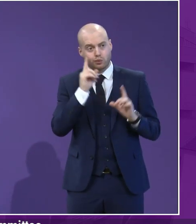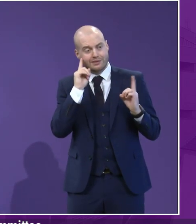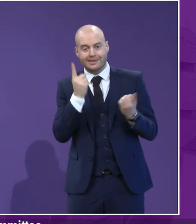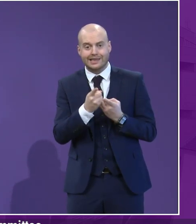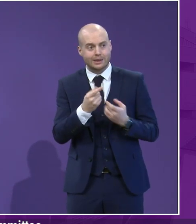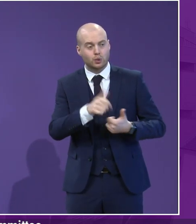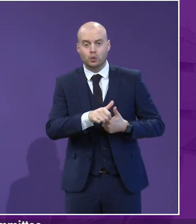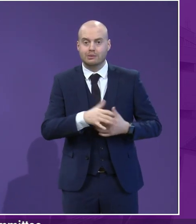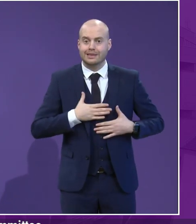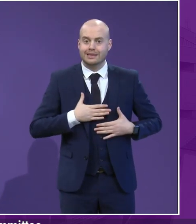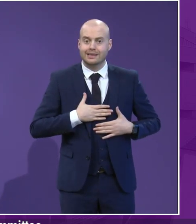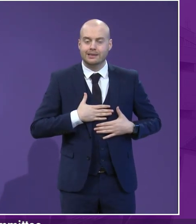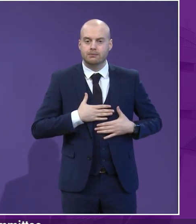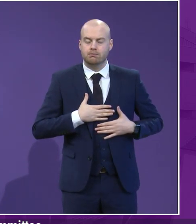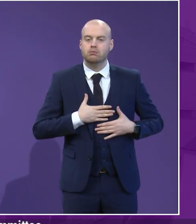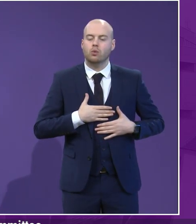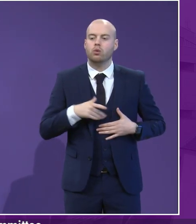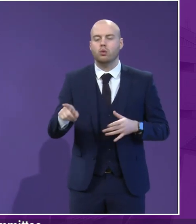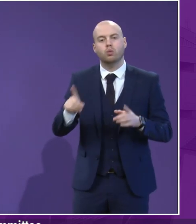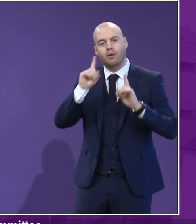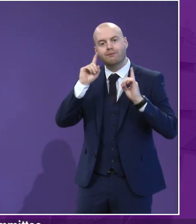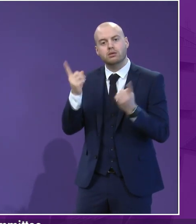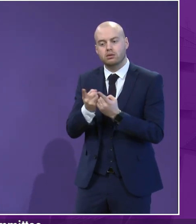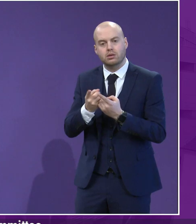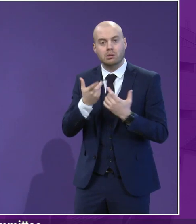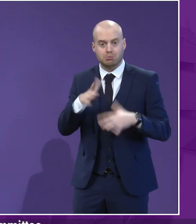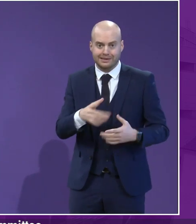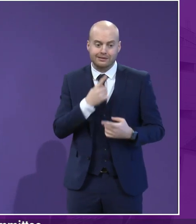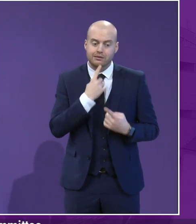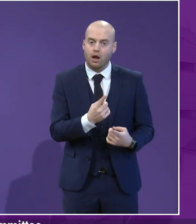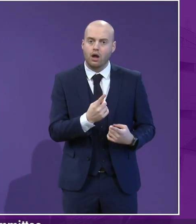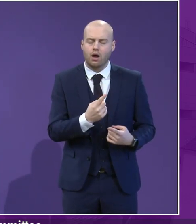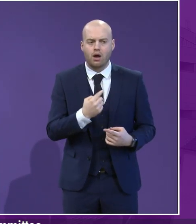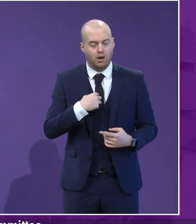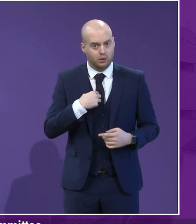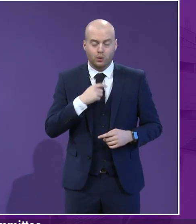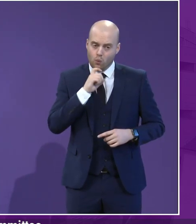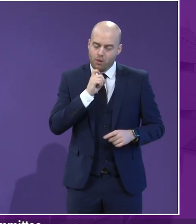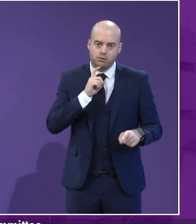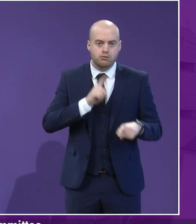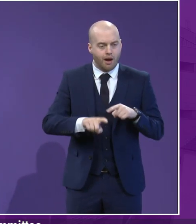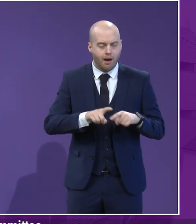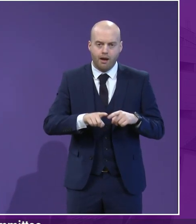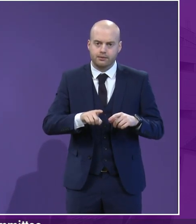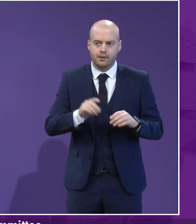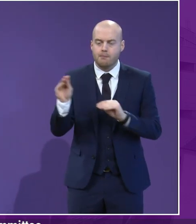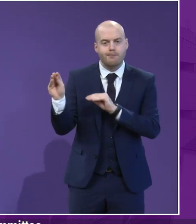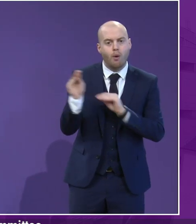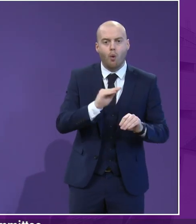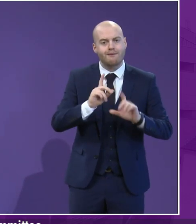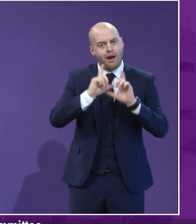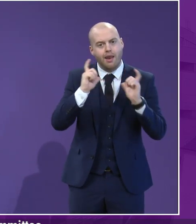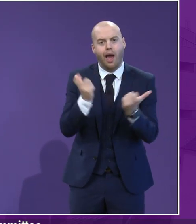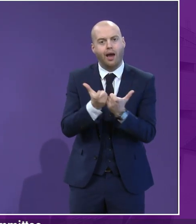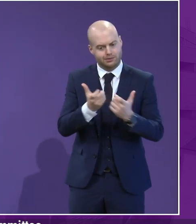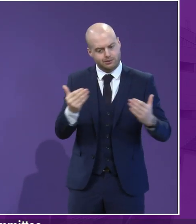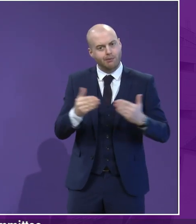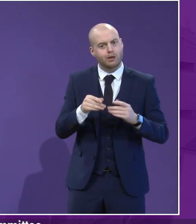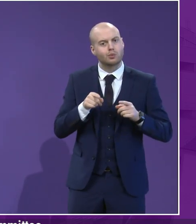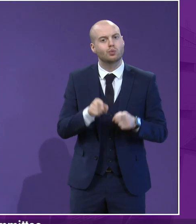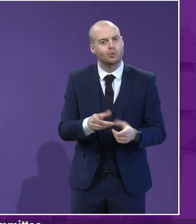wasn't accessible. So they immediately wrote that school off. But again, there wasn't anywhere else in the city that they could go to. But